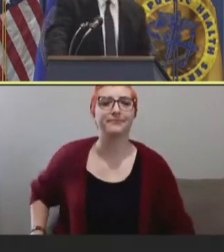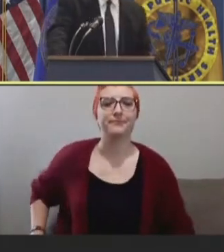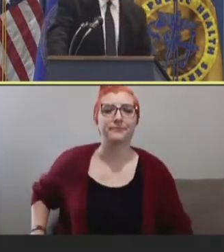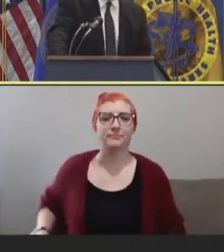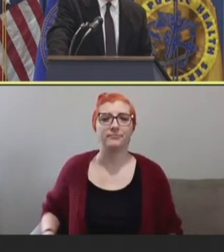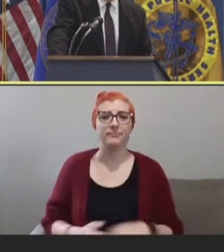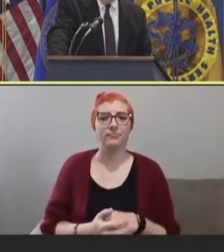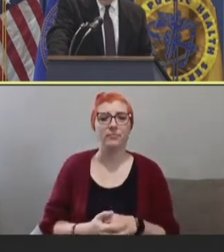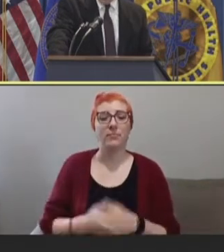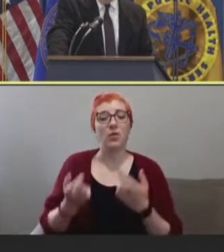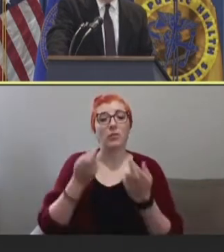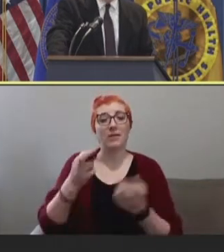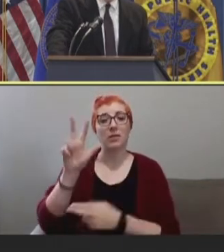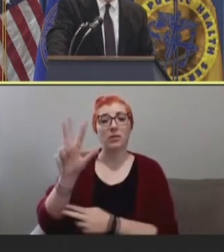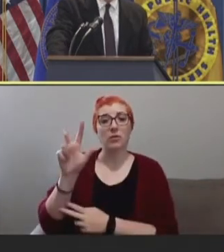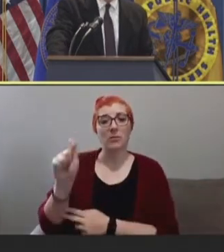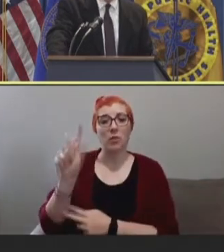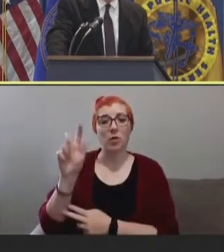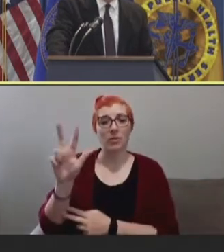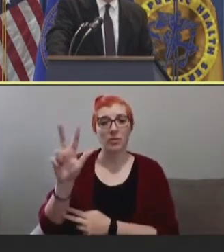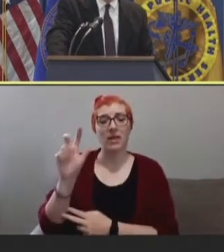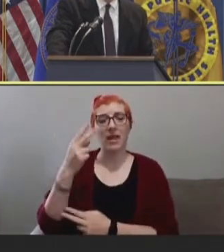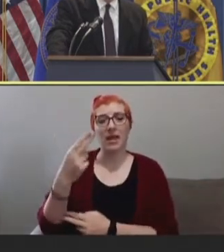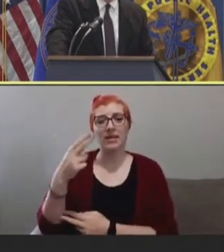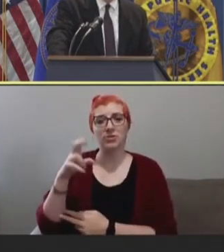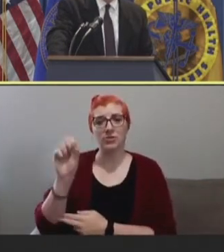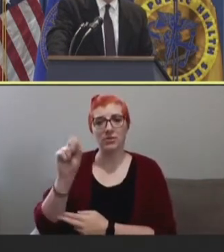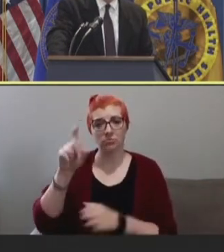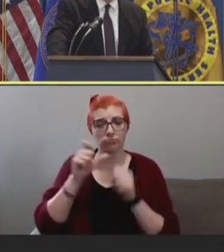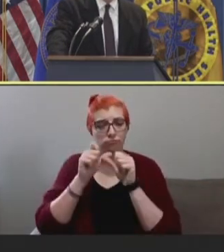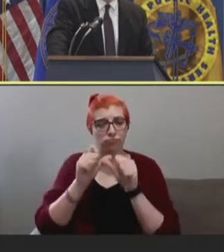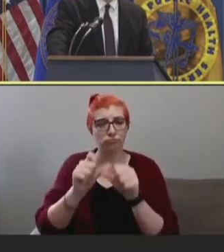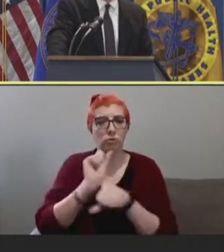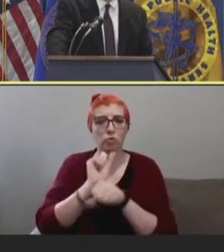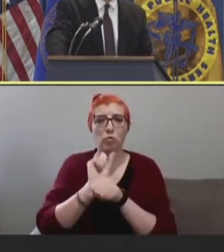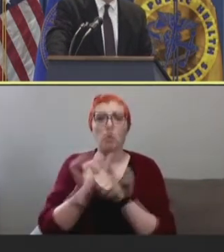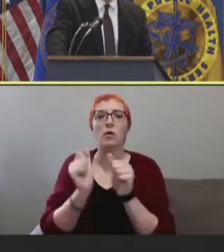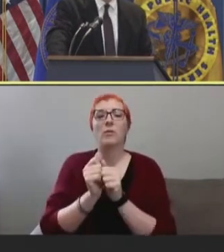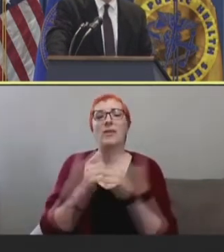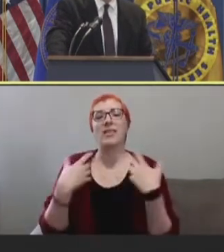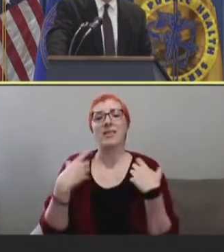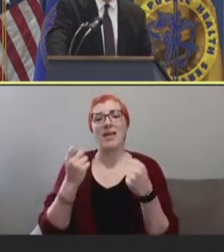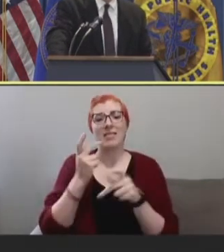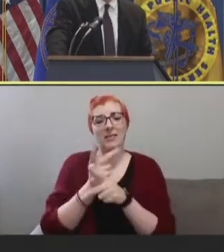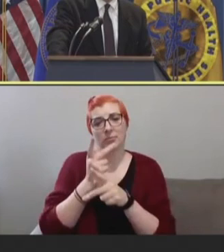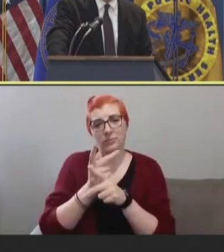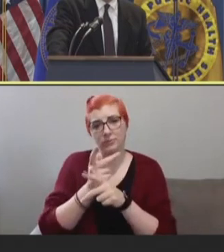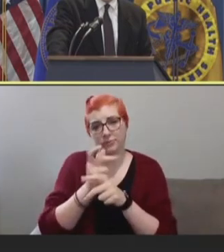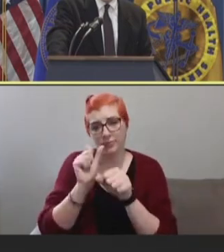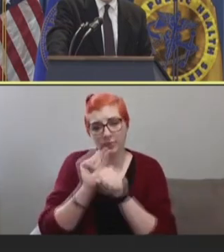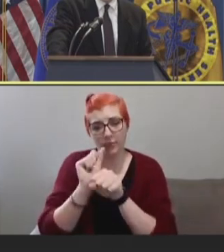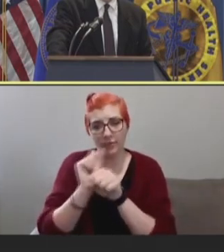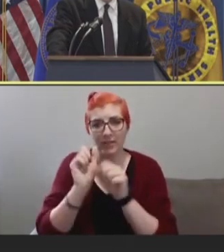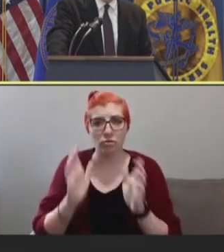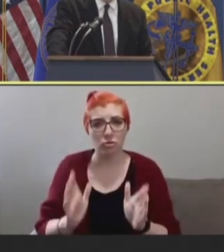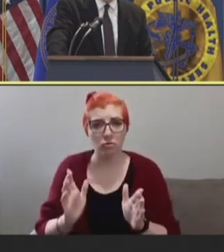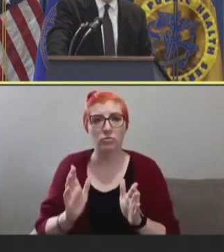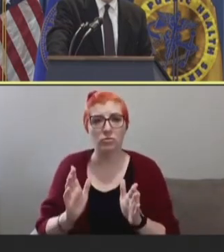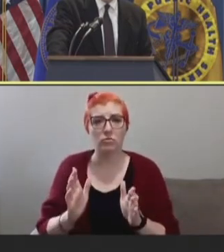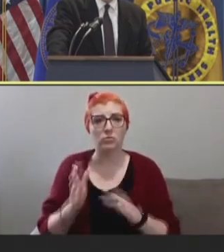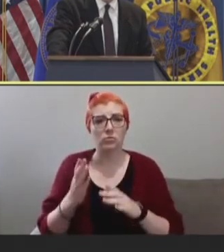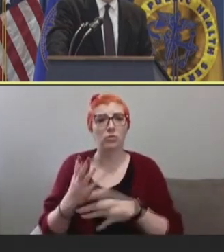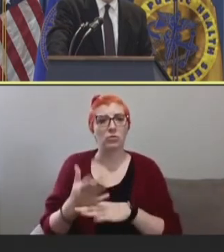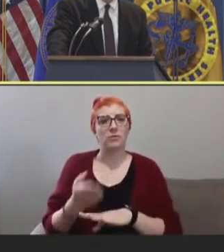Recommendation 3.3, HHS should continue to work with healthcare professionals to improve the quality and strength of